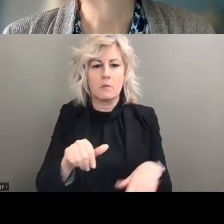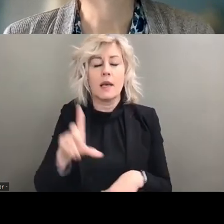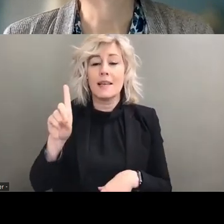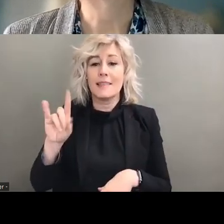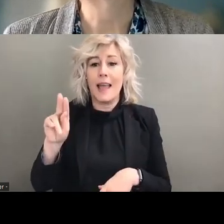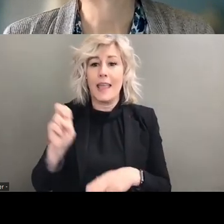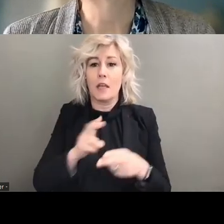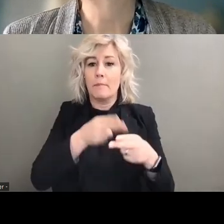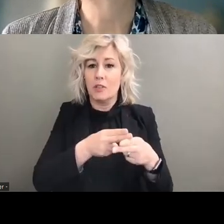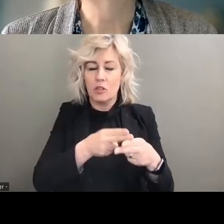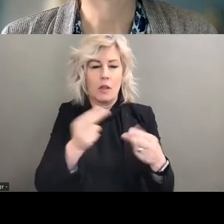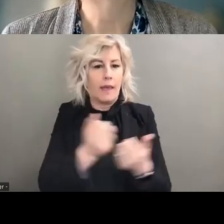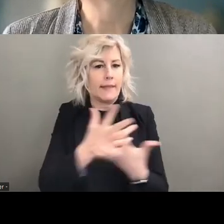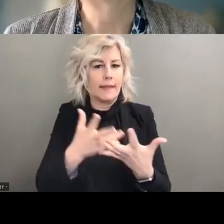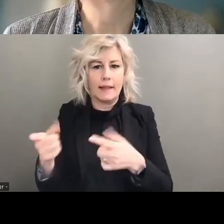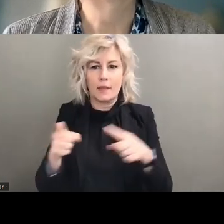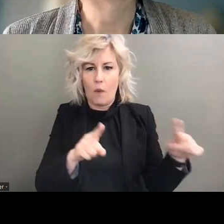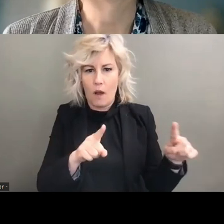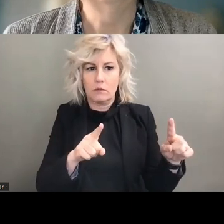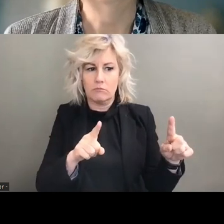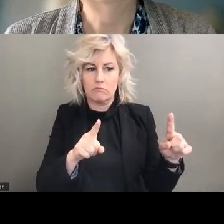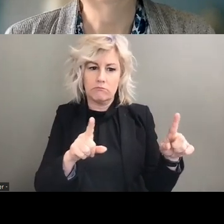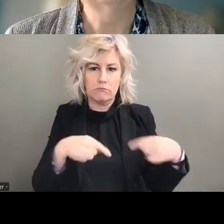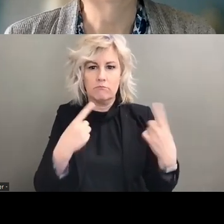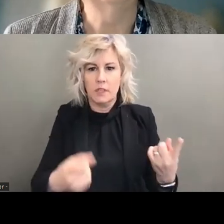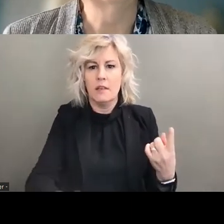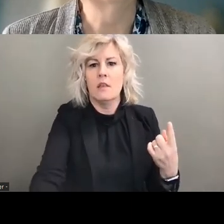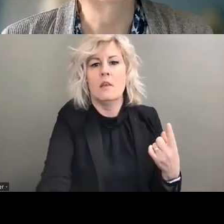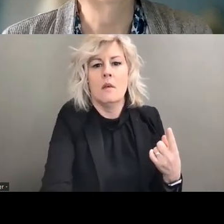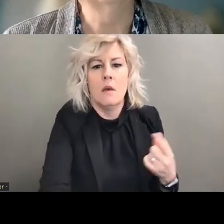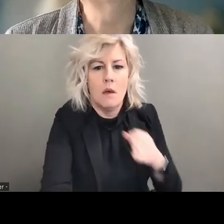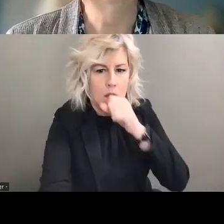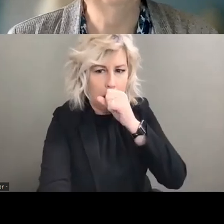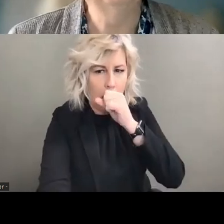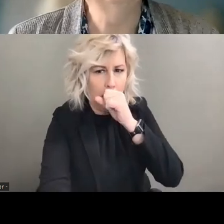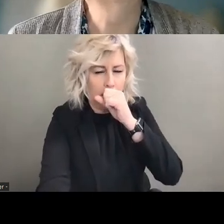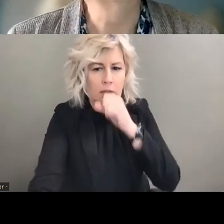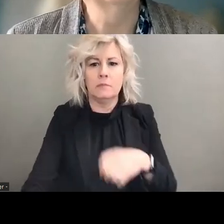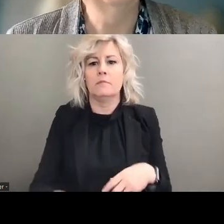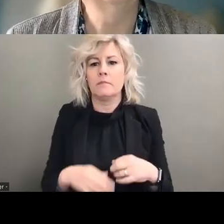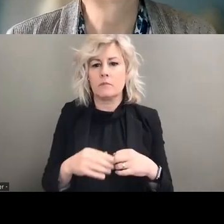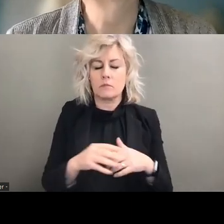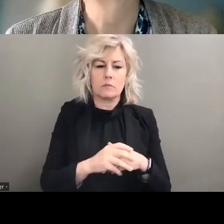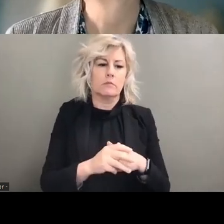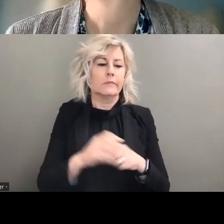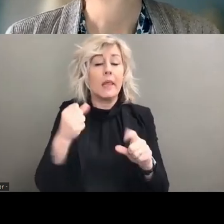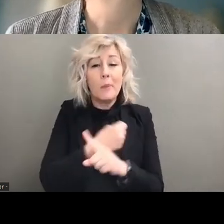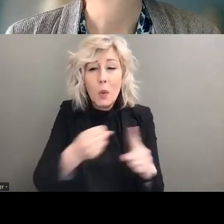of the things that are going on and have gone on in intensive residential facilities, the abuse, the